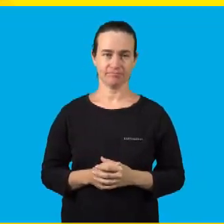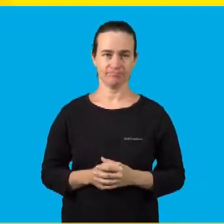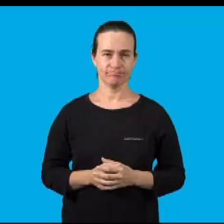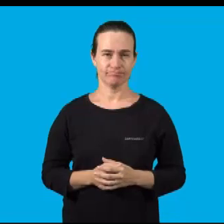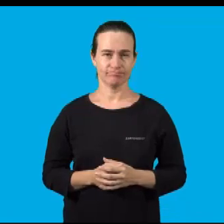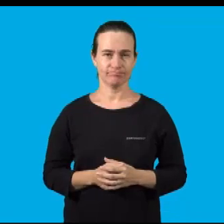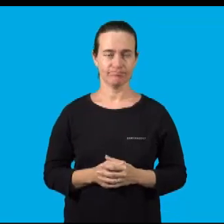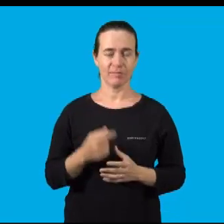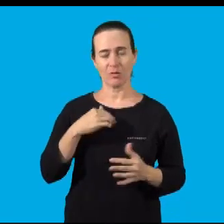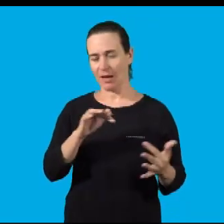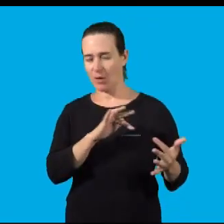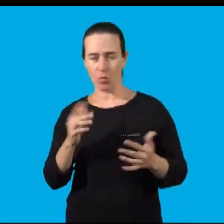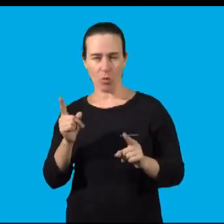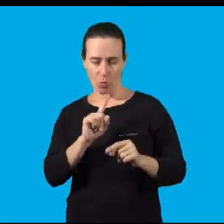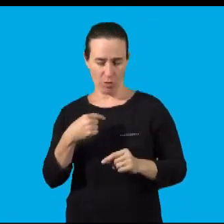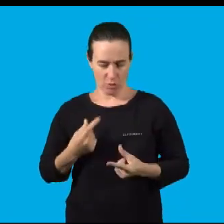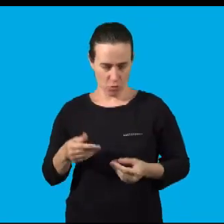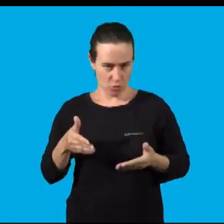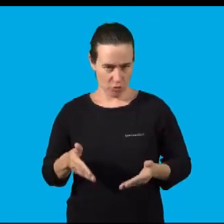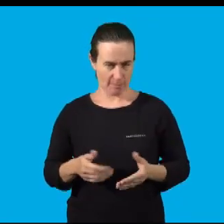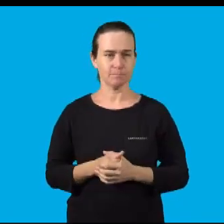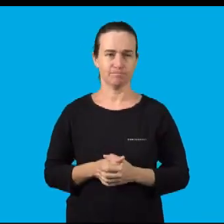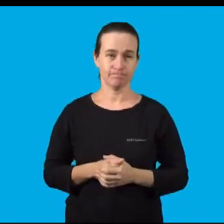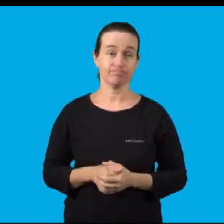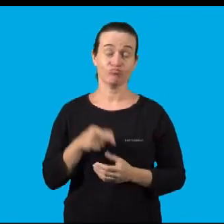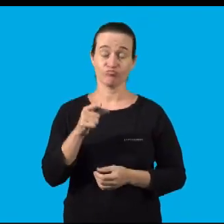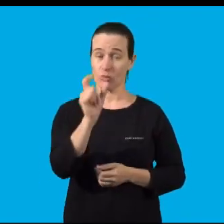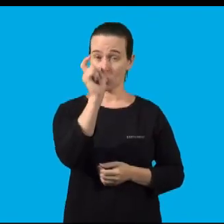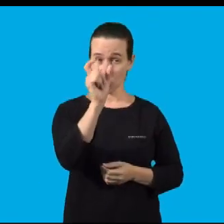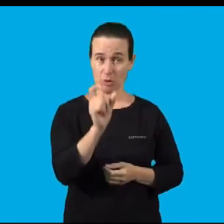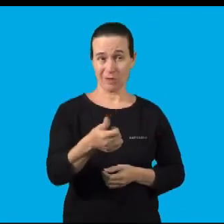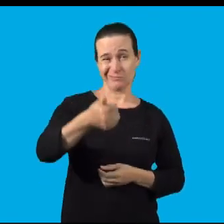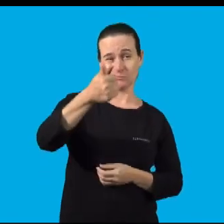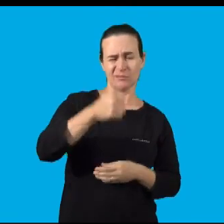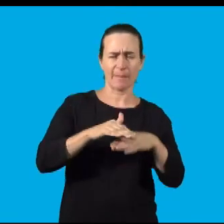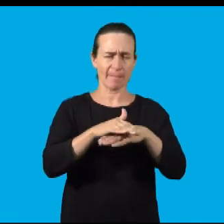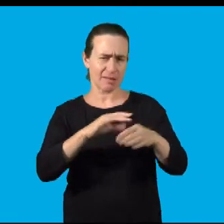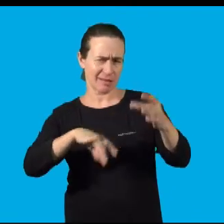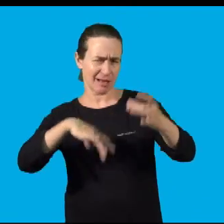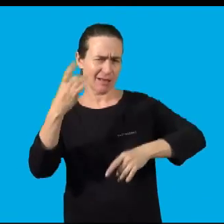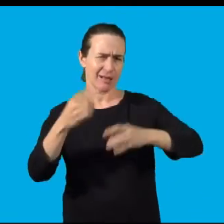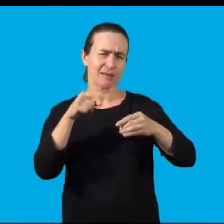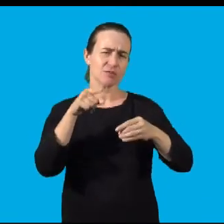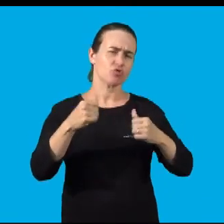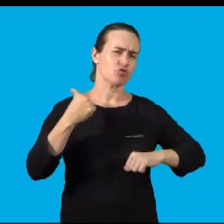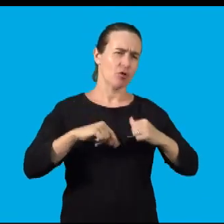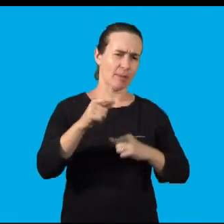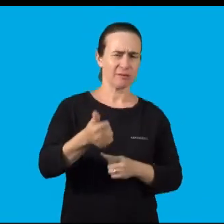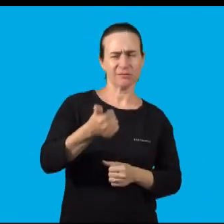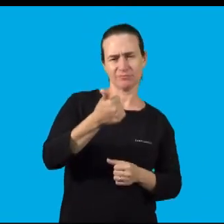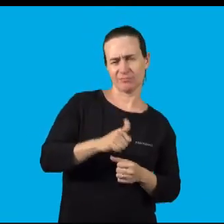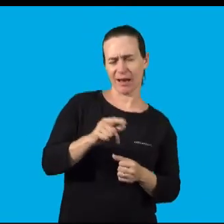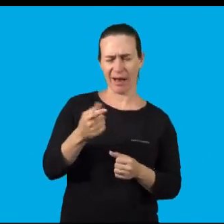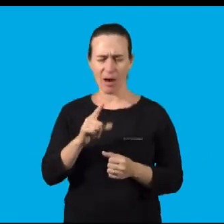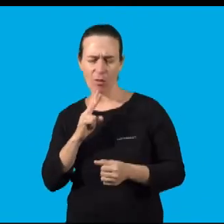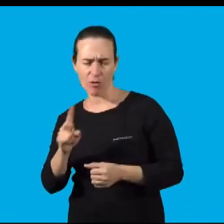This is how our lesson will develop. Firstly, we'll be looking at terminology, then the basic analysis of the drama, how